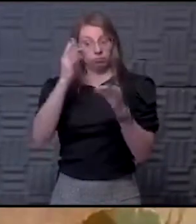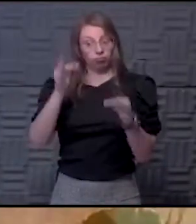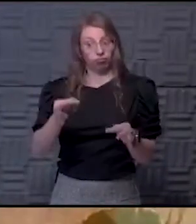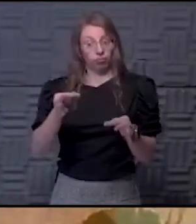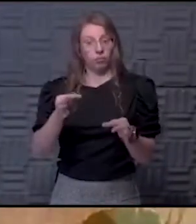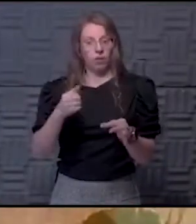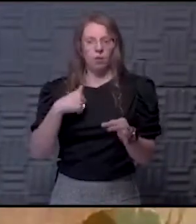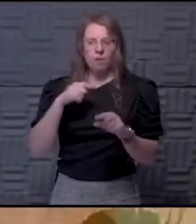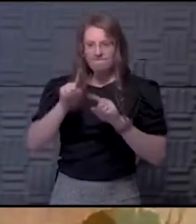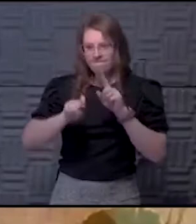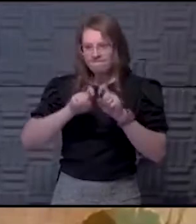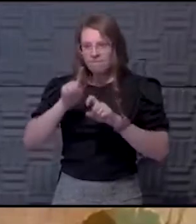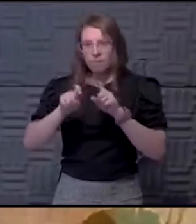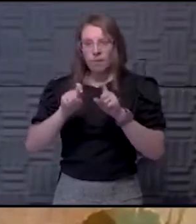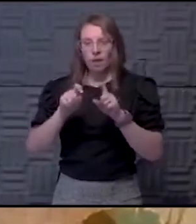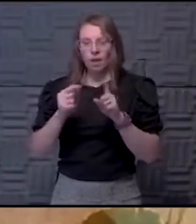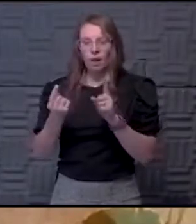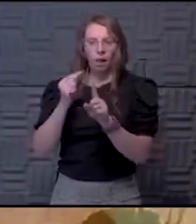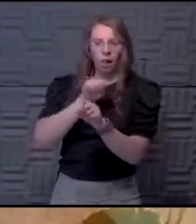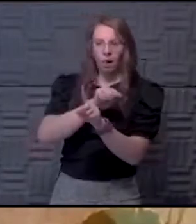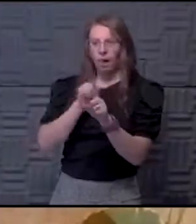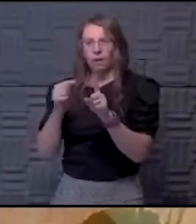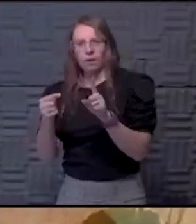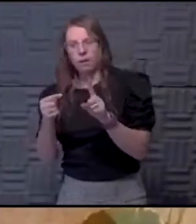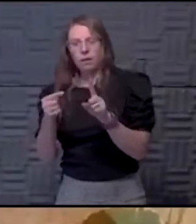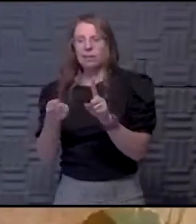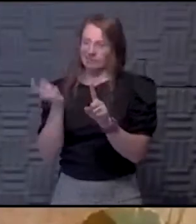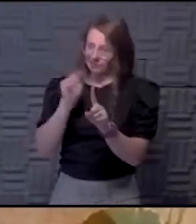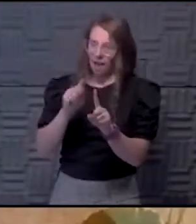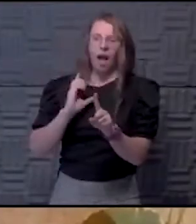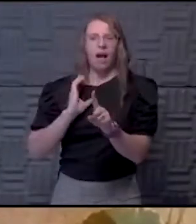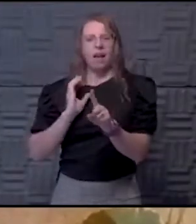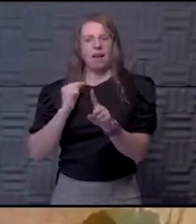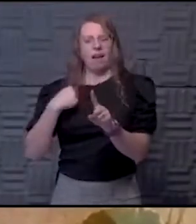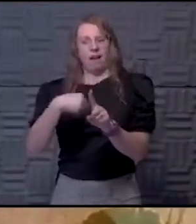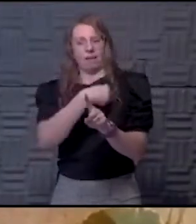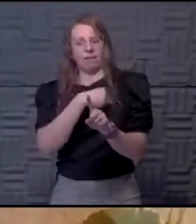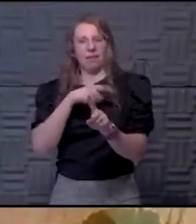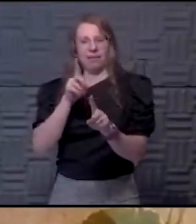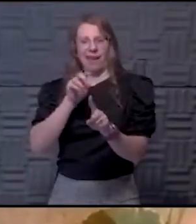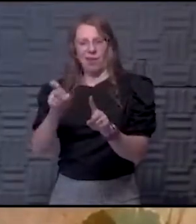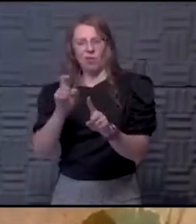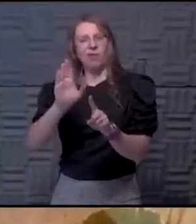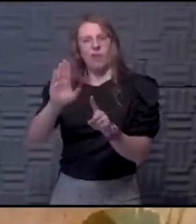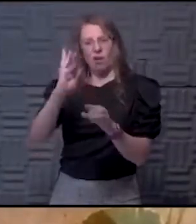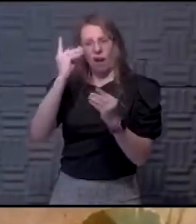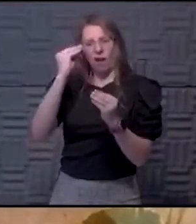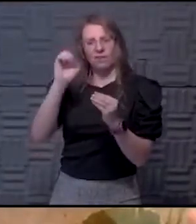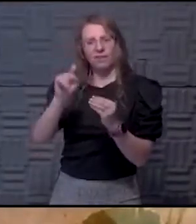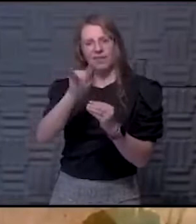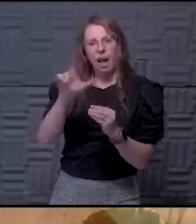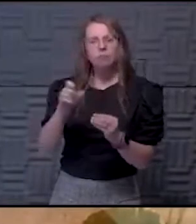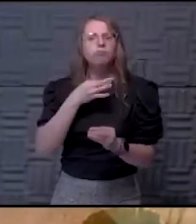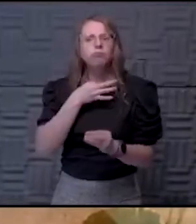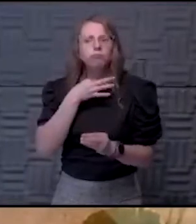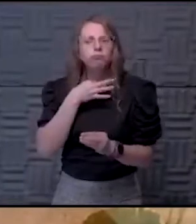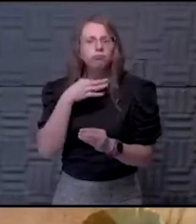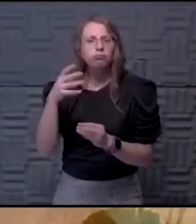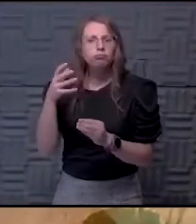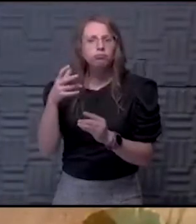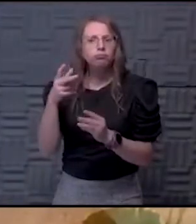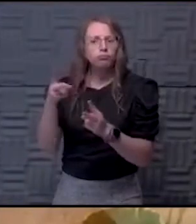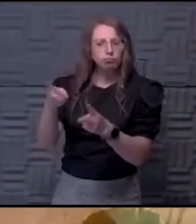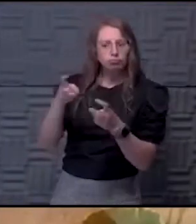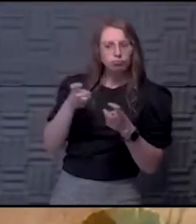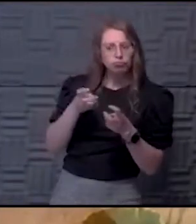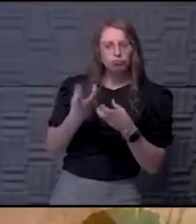questions around that. It doesn't just have to be on us to diagnose what someone's cognitive style is. We could be curious about that and bring that into